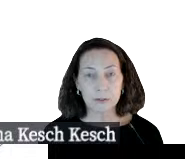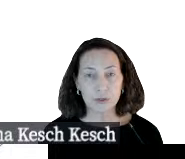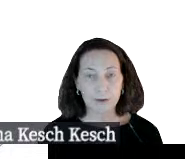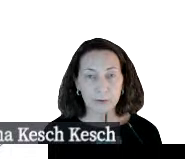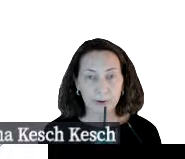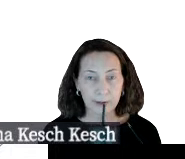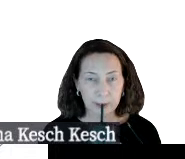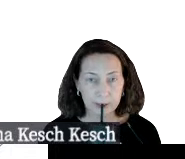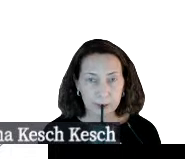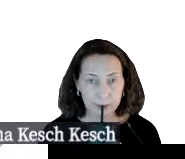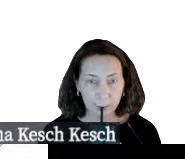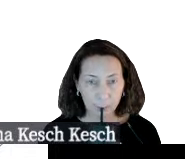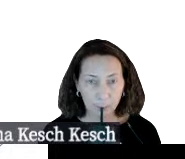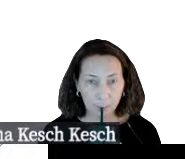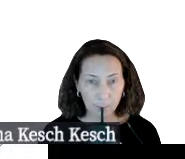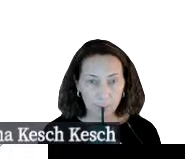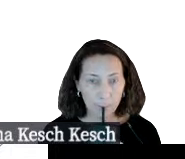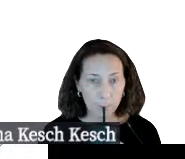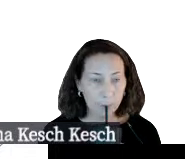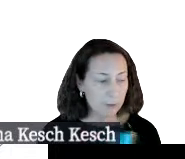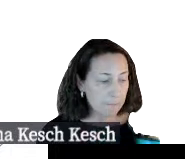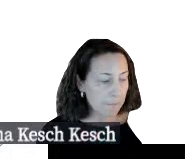0100020, General Regulations.